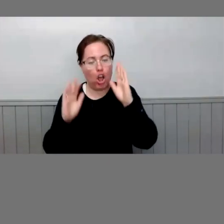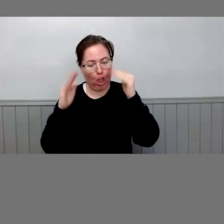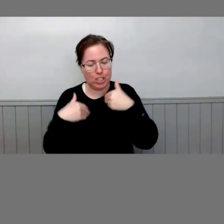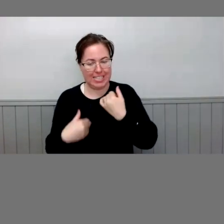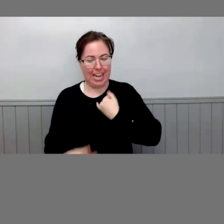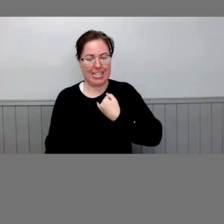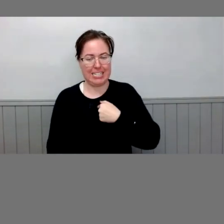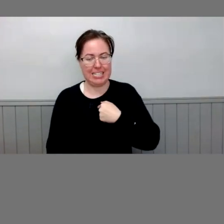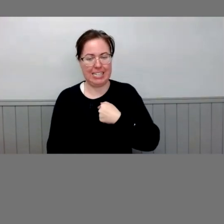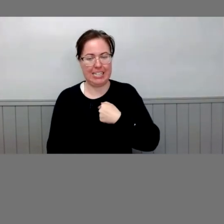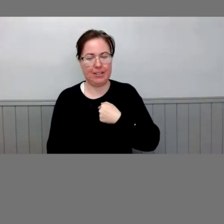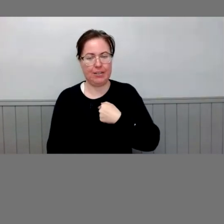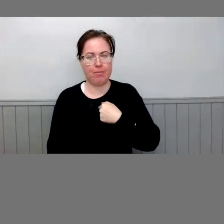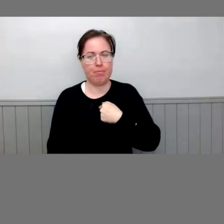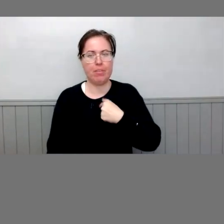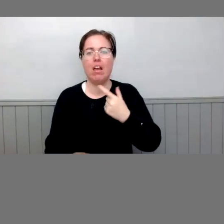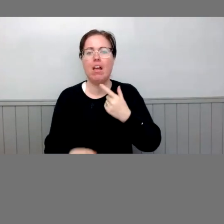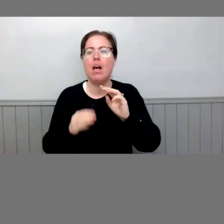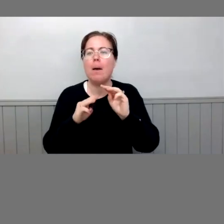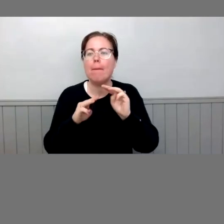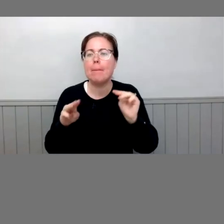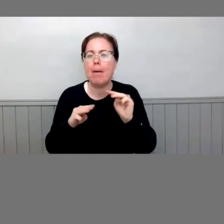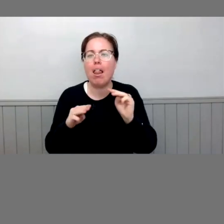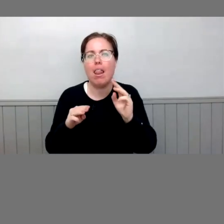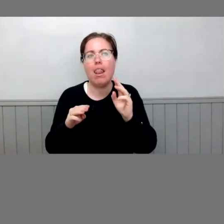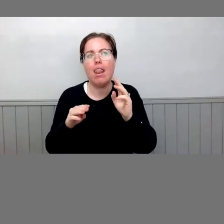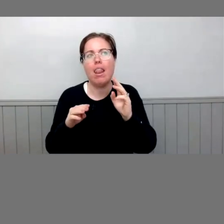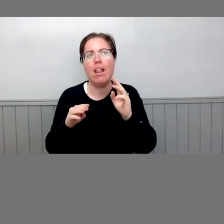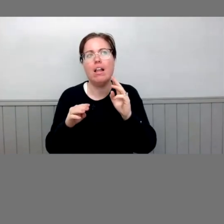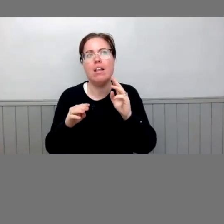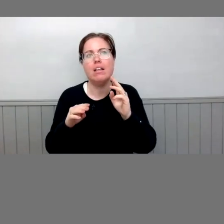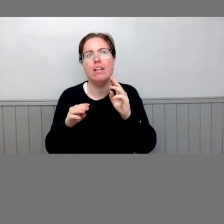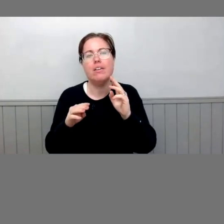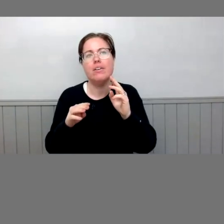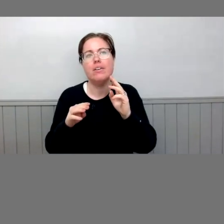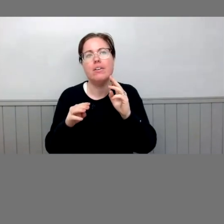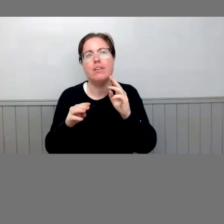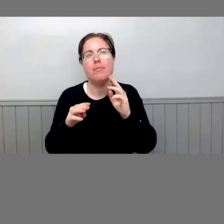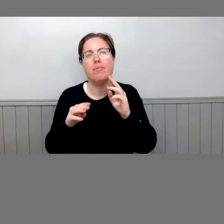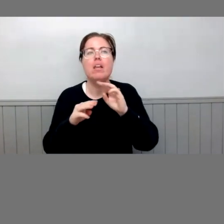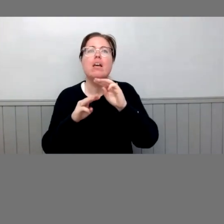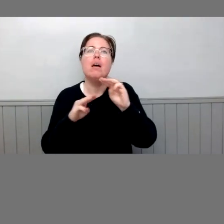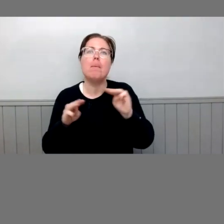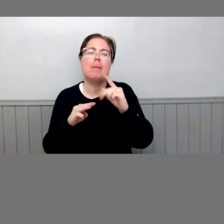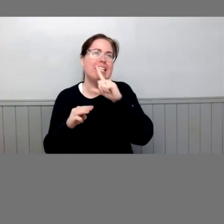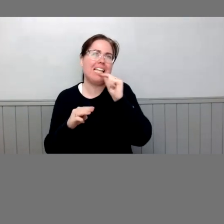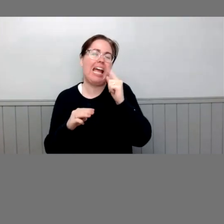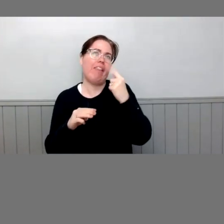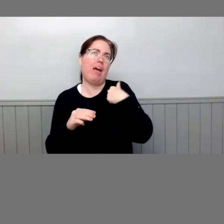identities being perceived as something that prevented access to care for trans and gender diverse people